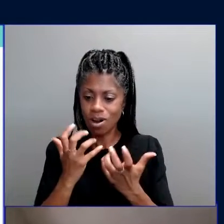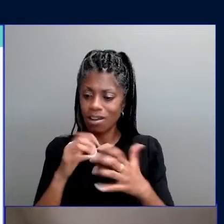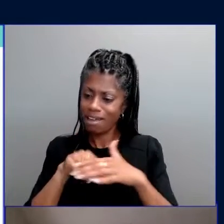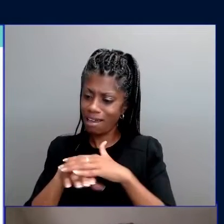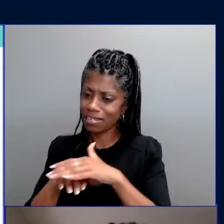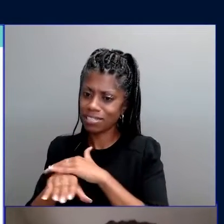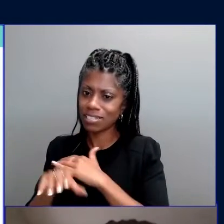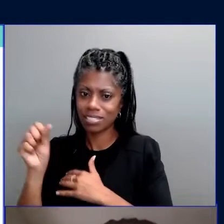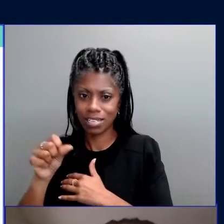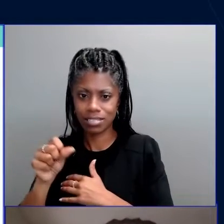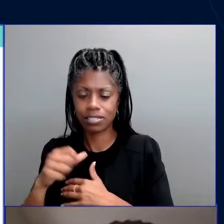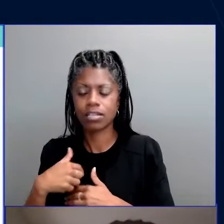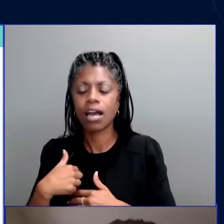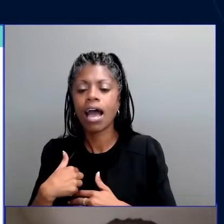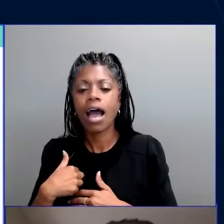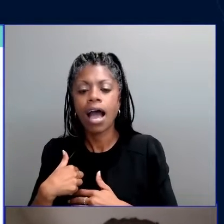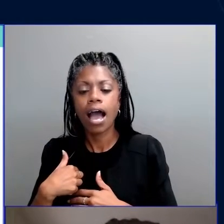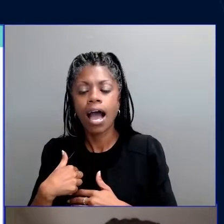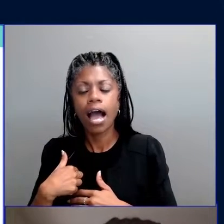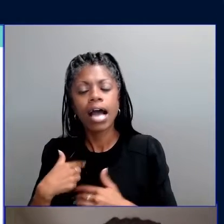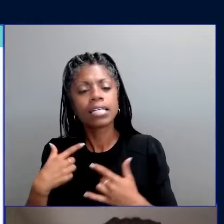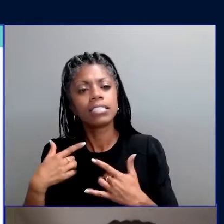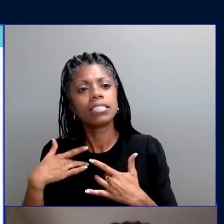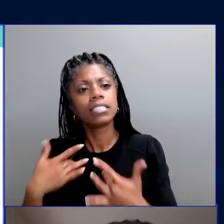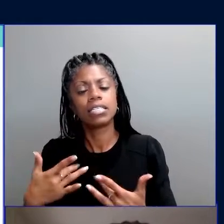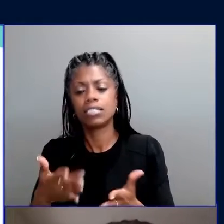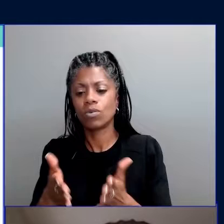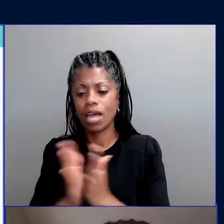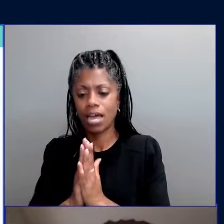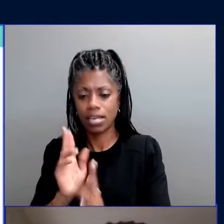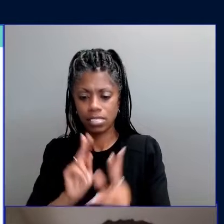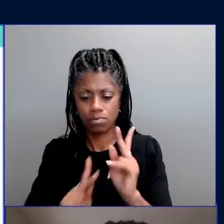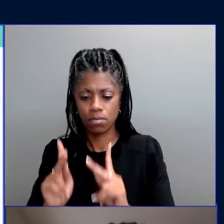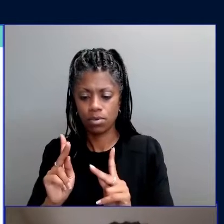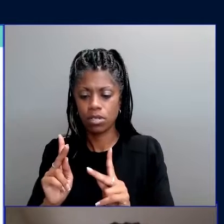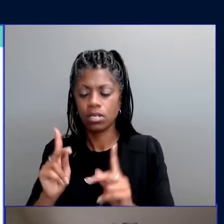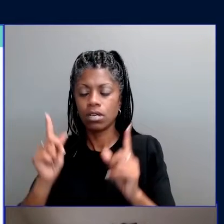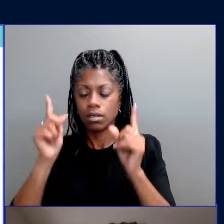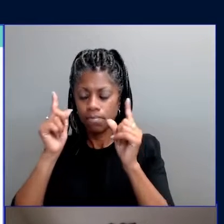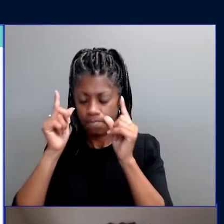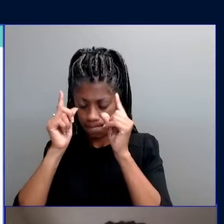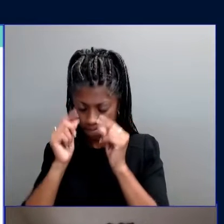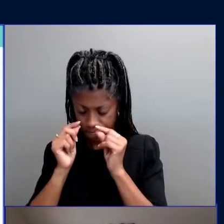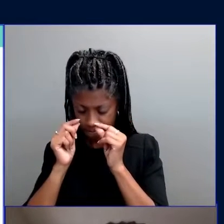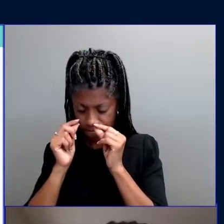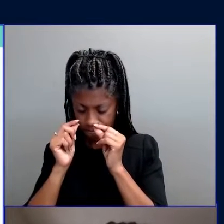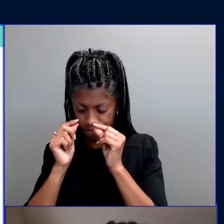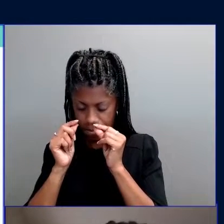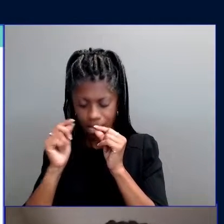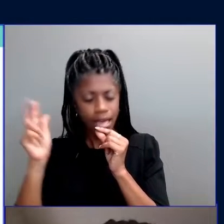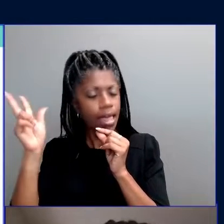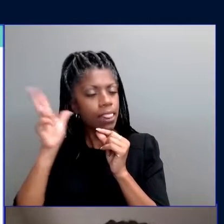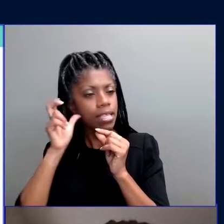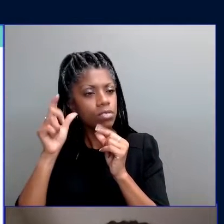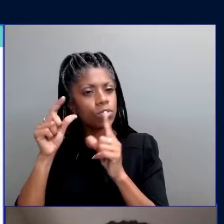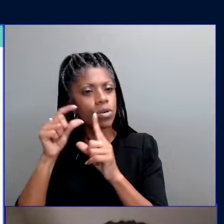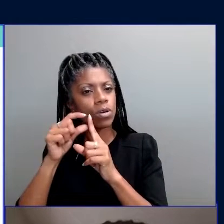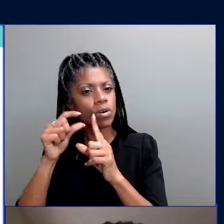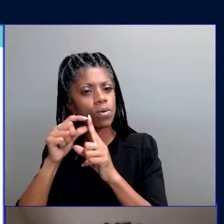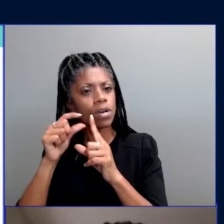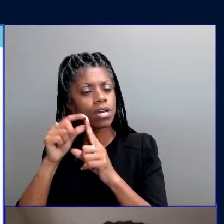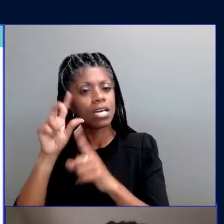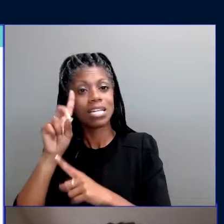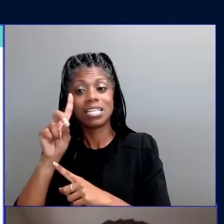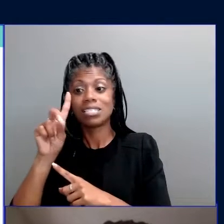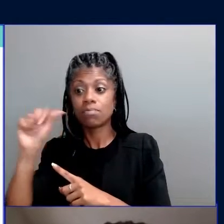I often ask people to close their eyes and tell me the first thing that comes to mind when they hear the word disability. Maybe